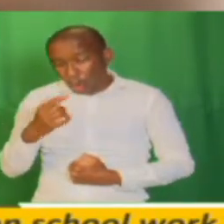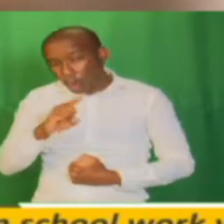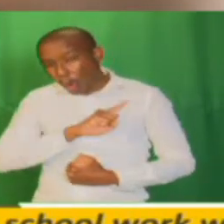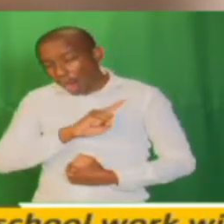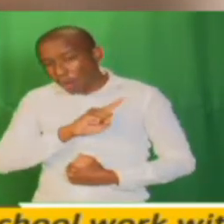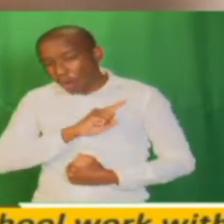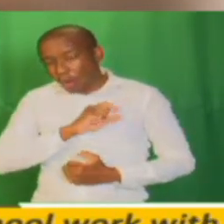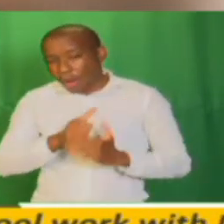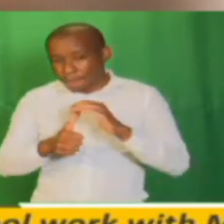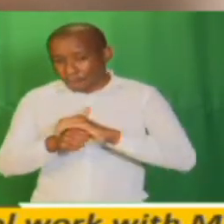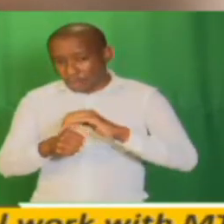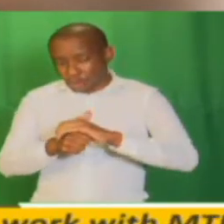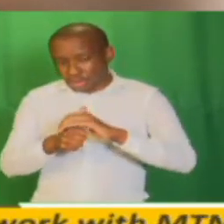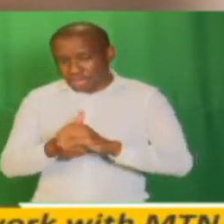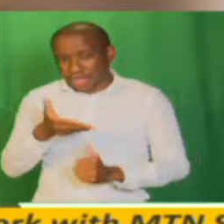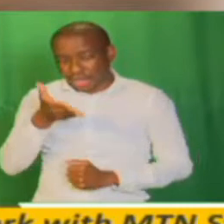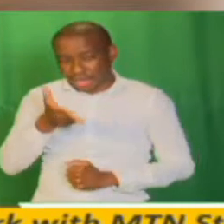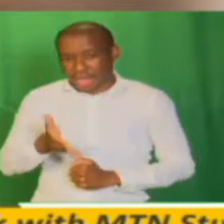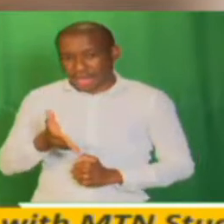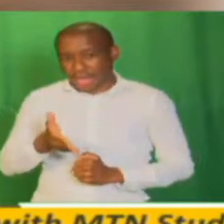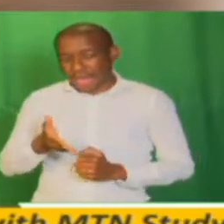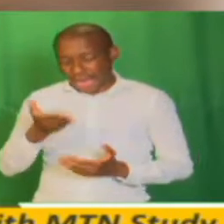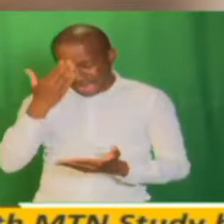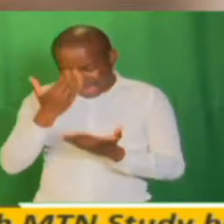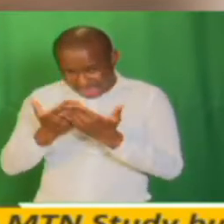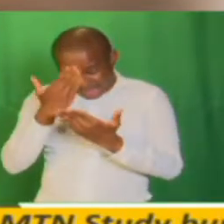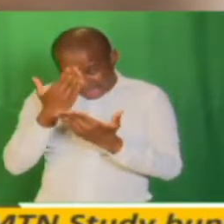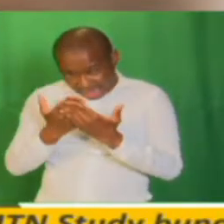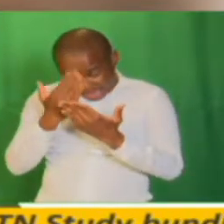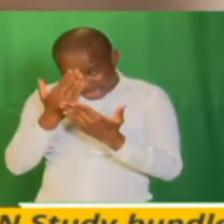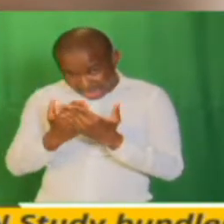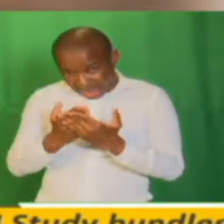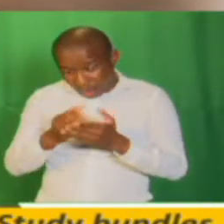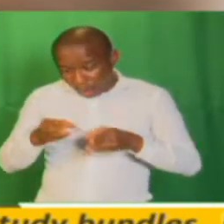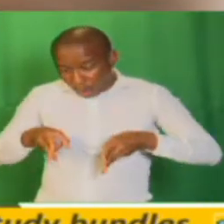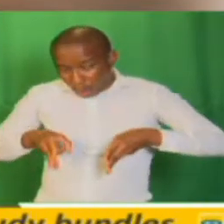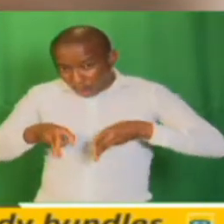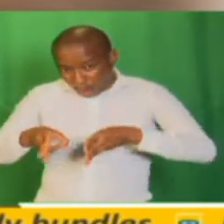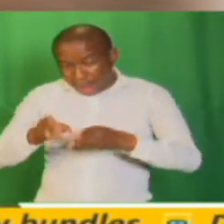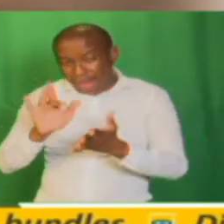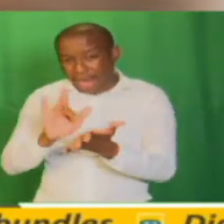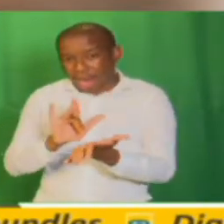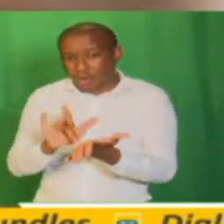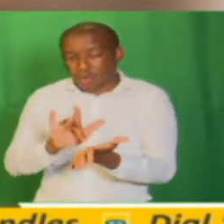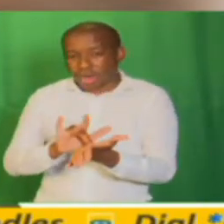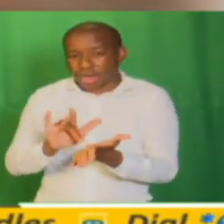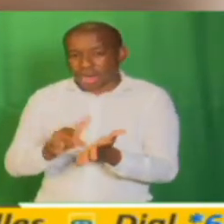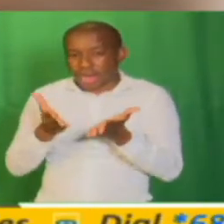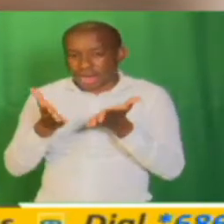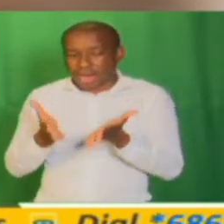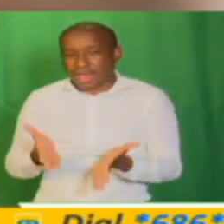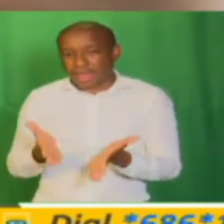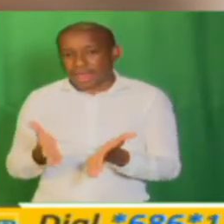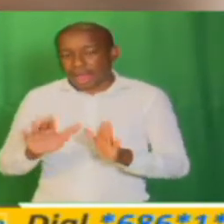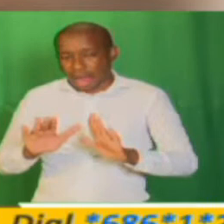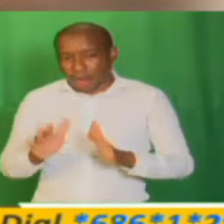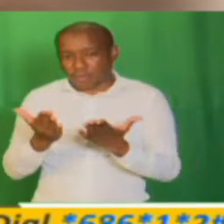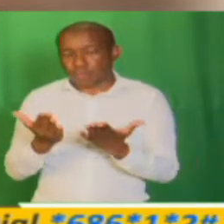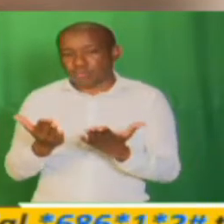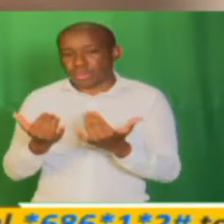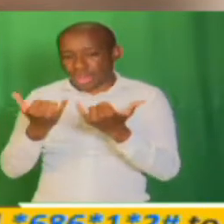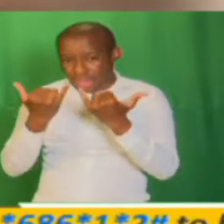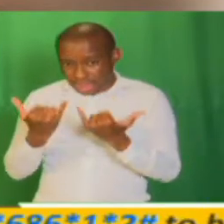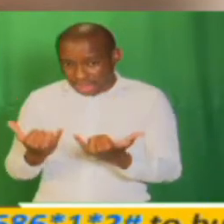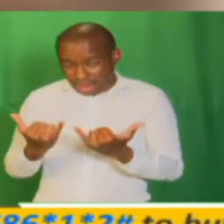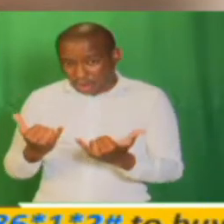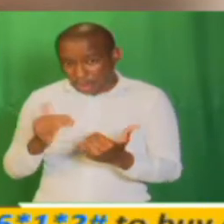home. Why do we need to learn about spreading or distributive property of operations? We got to